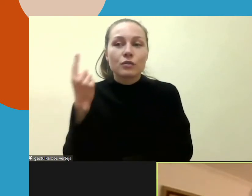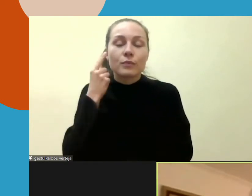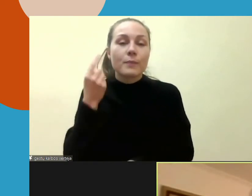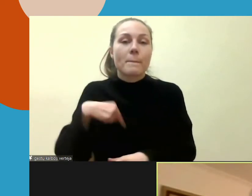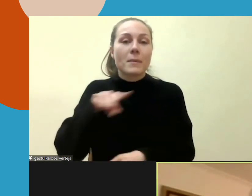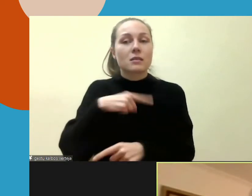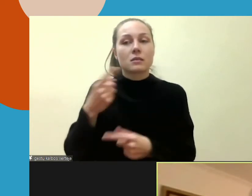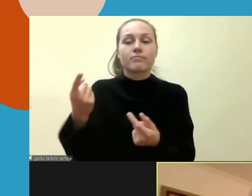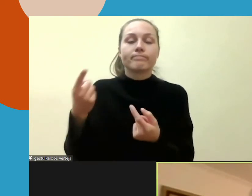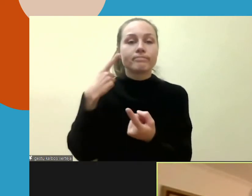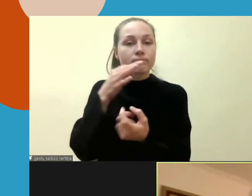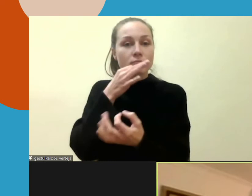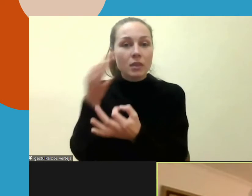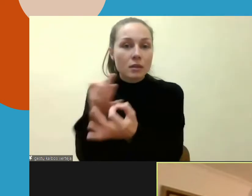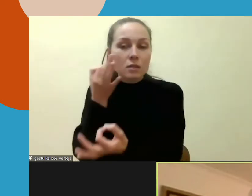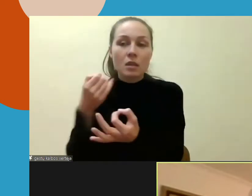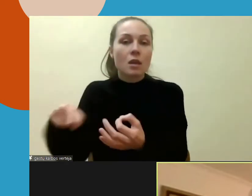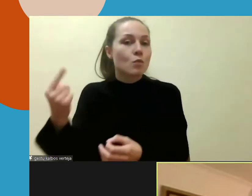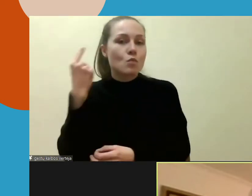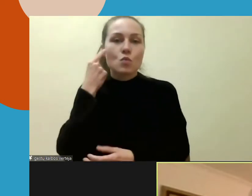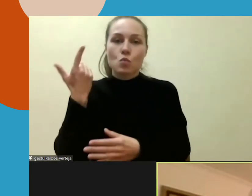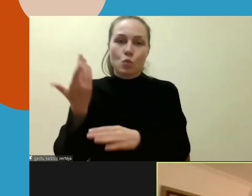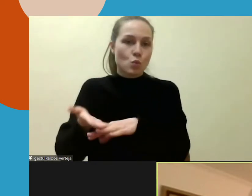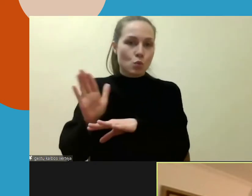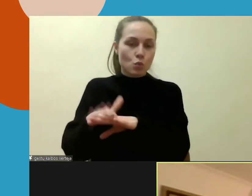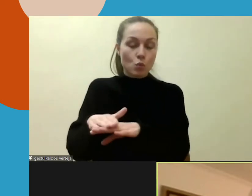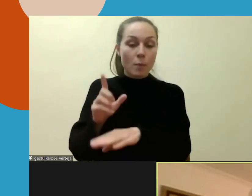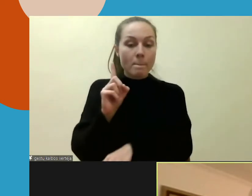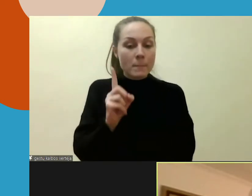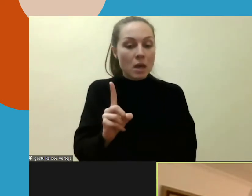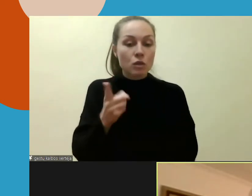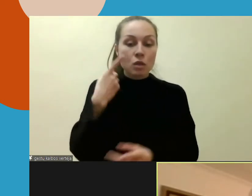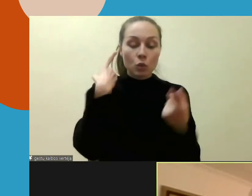producing data that was consistent with the previous data,